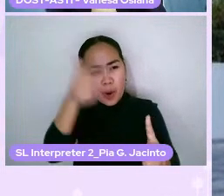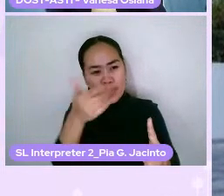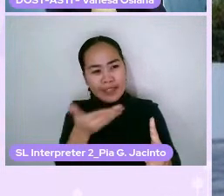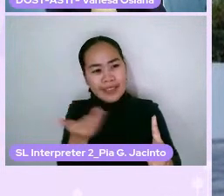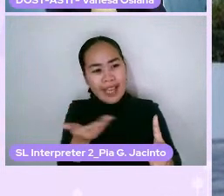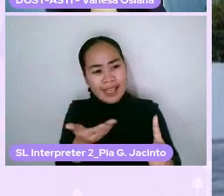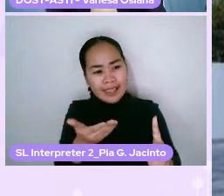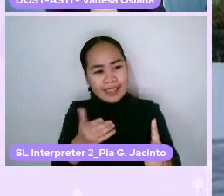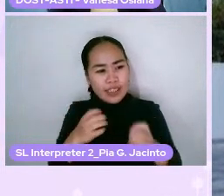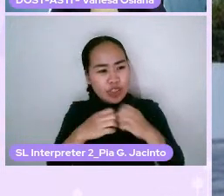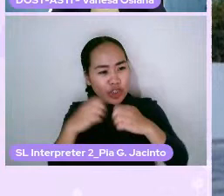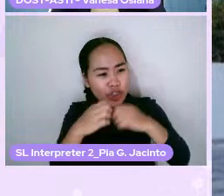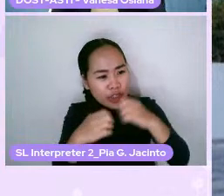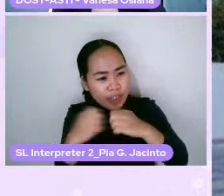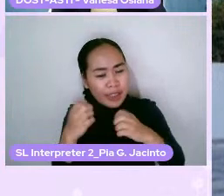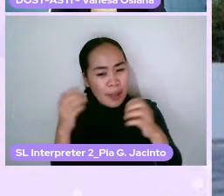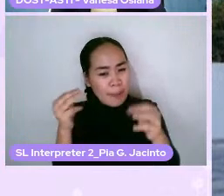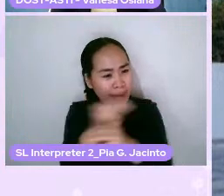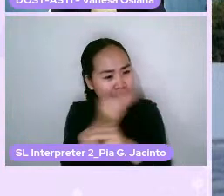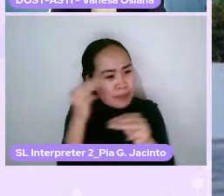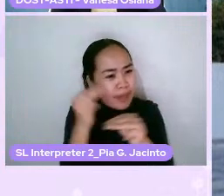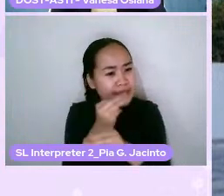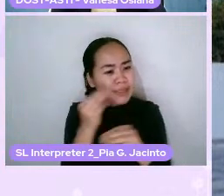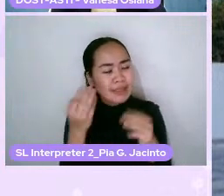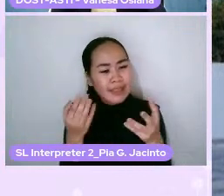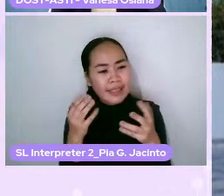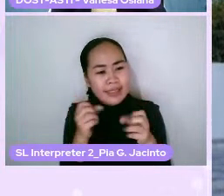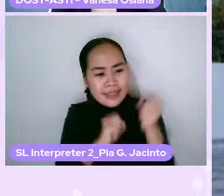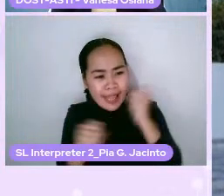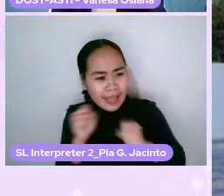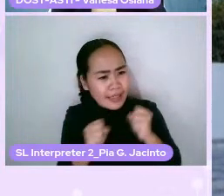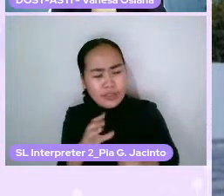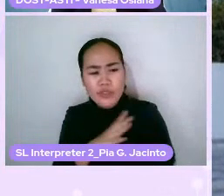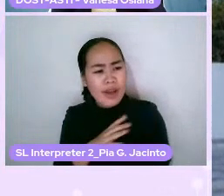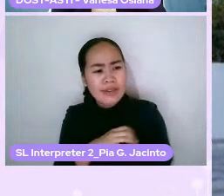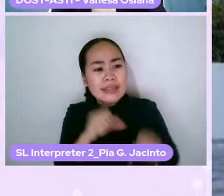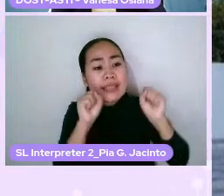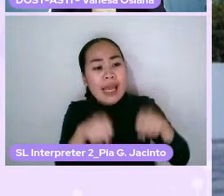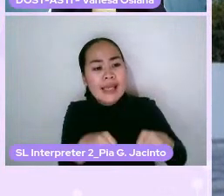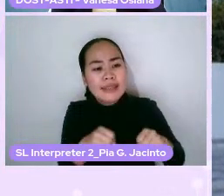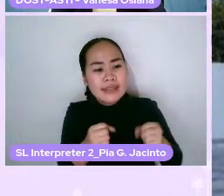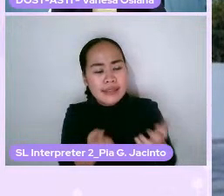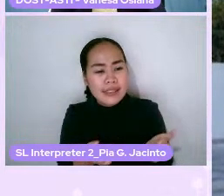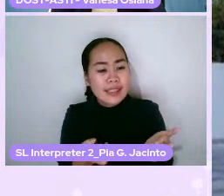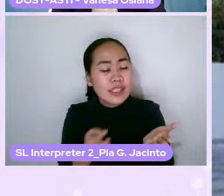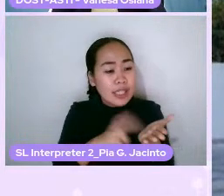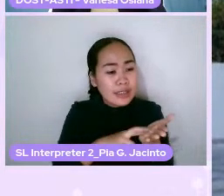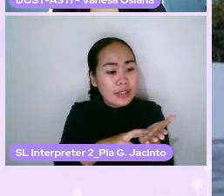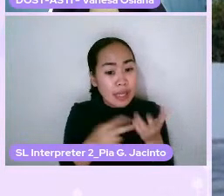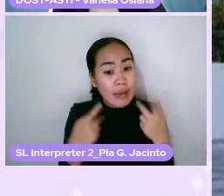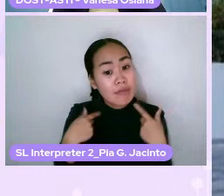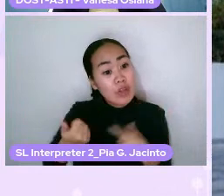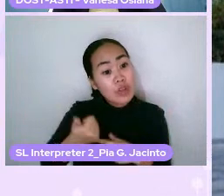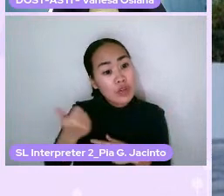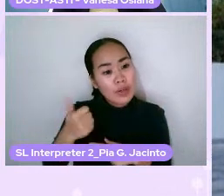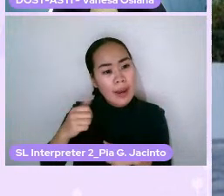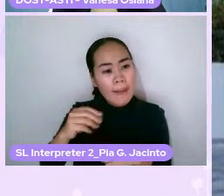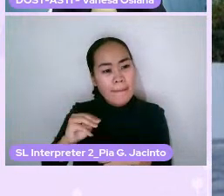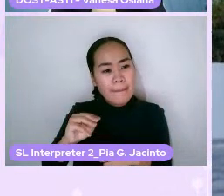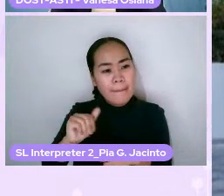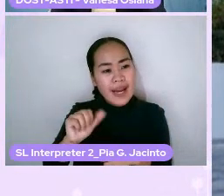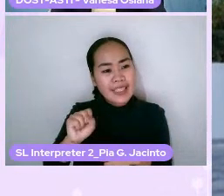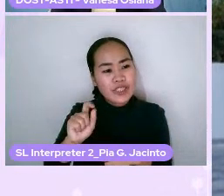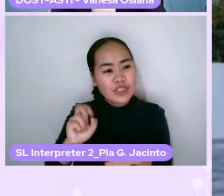strands. Others are local and foreign scholarship grants for master's and PhD. And there are also these